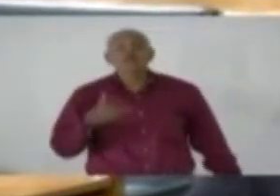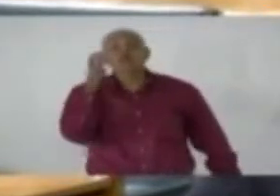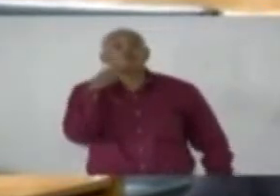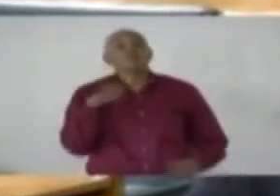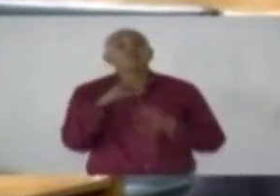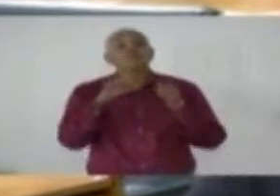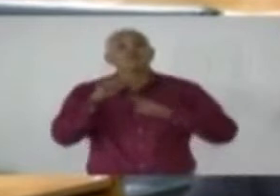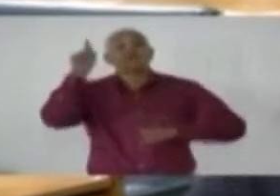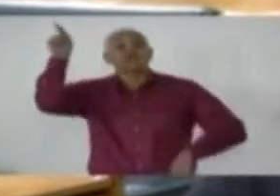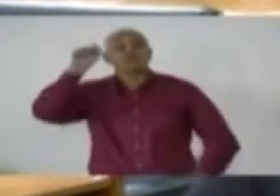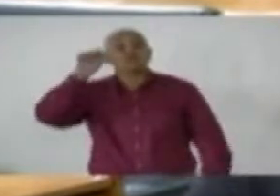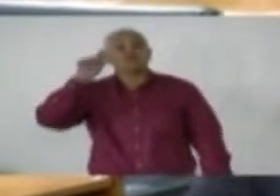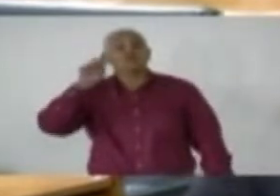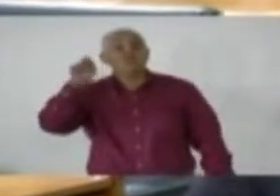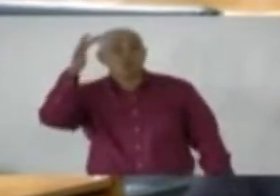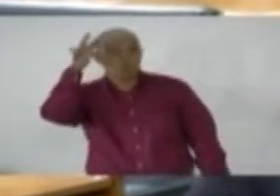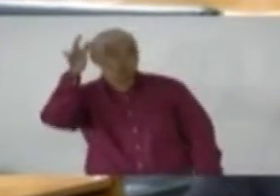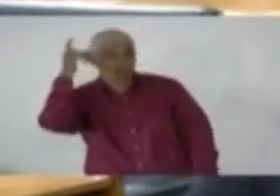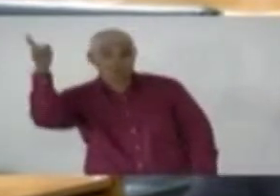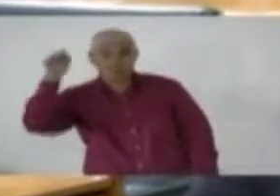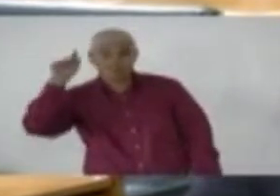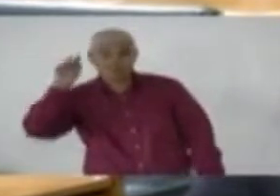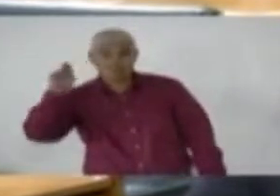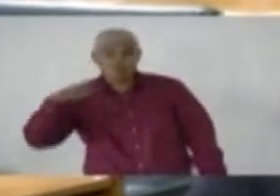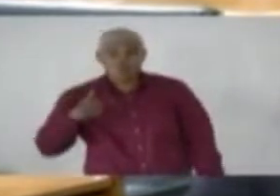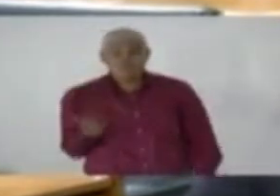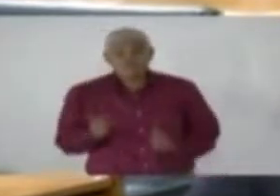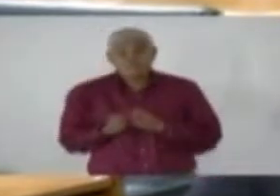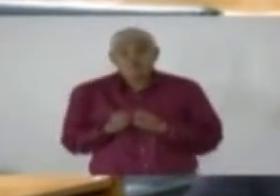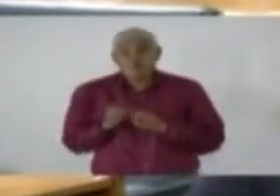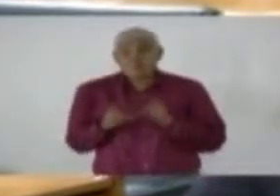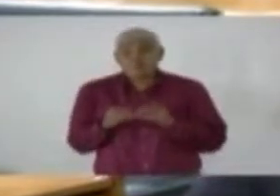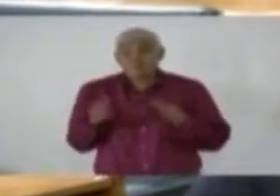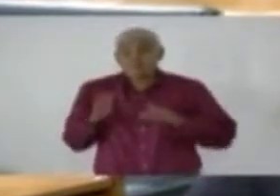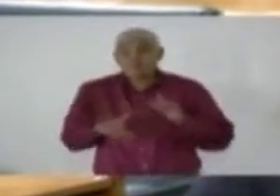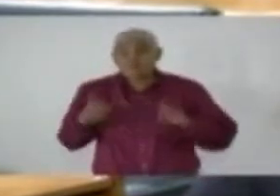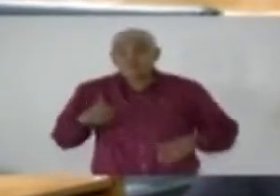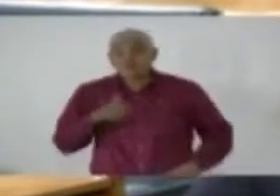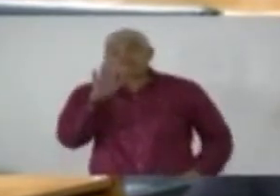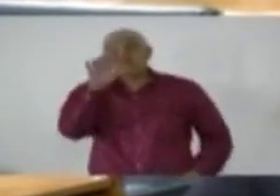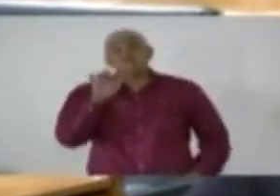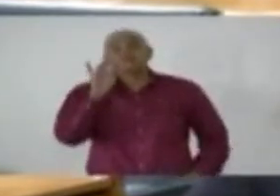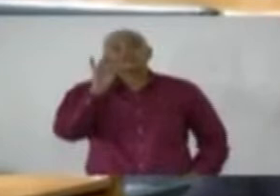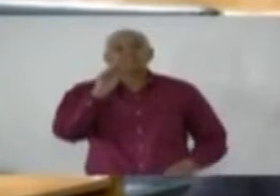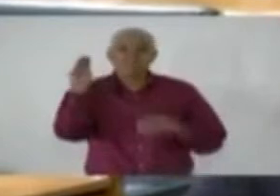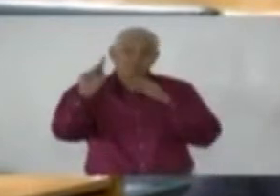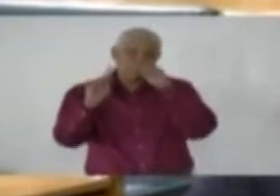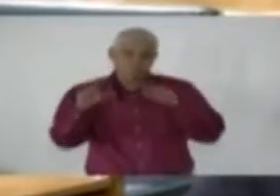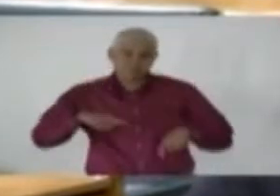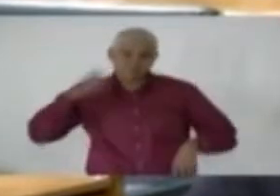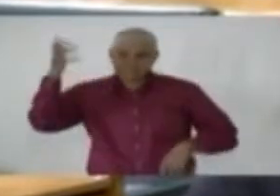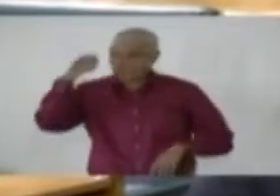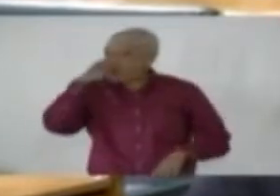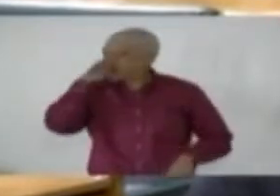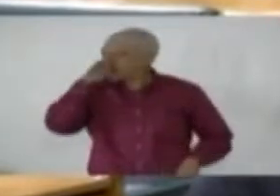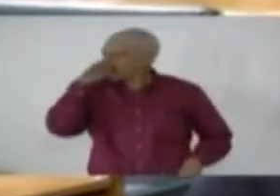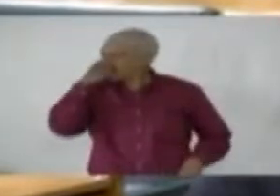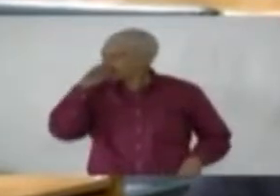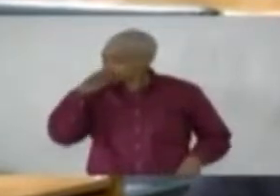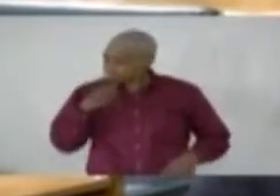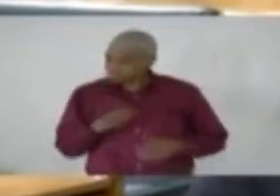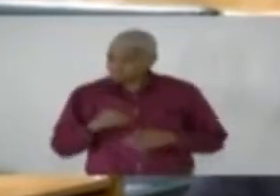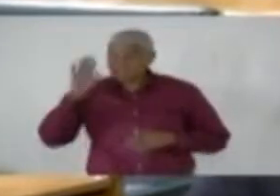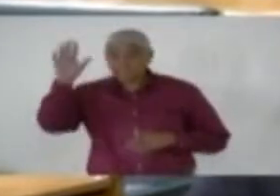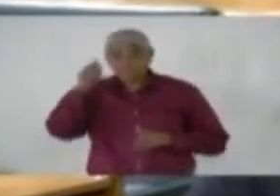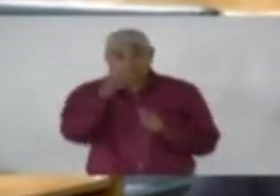Singapore. Because you know what? Singapore has a little bit more population than us. 5.7 million people.